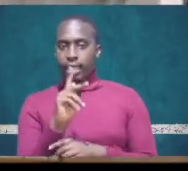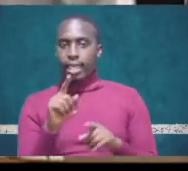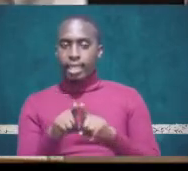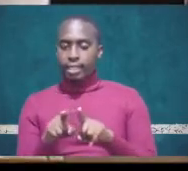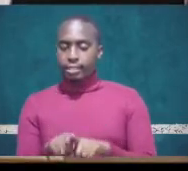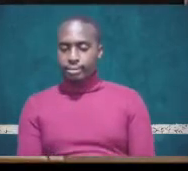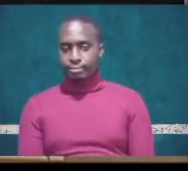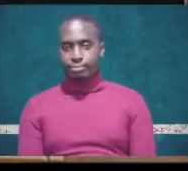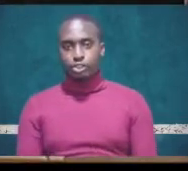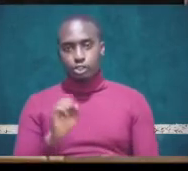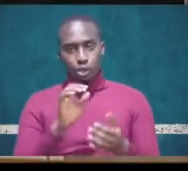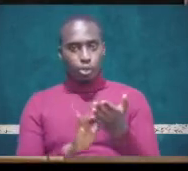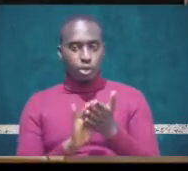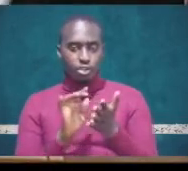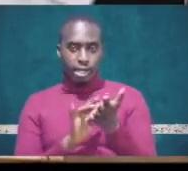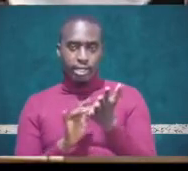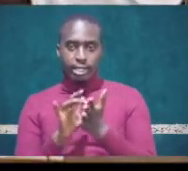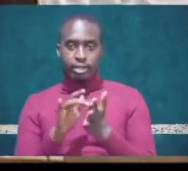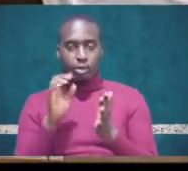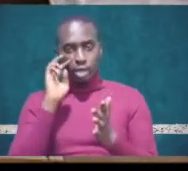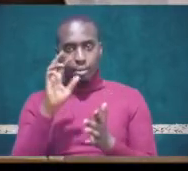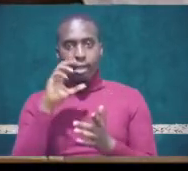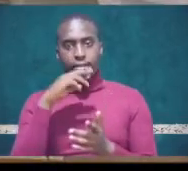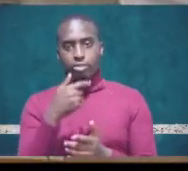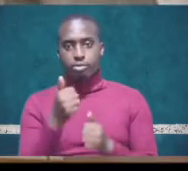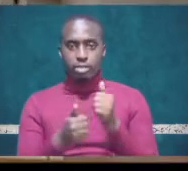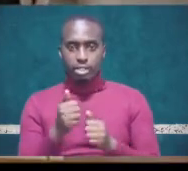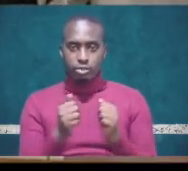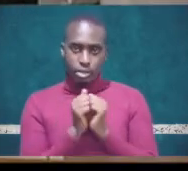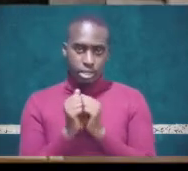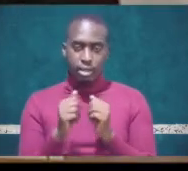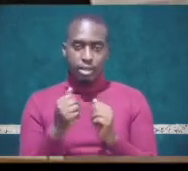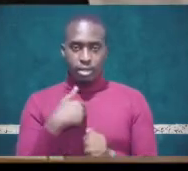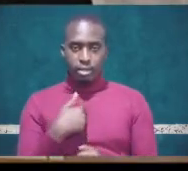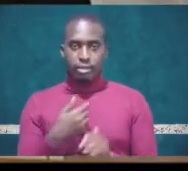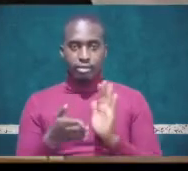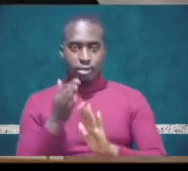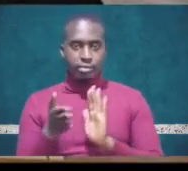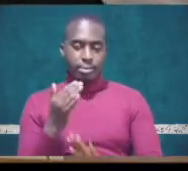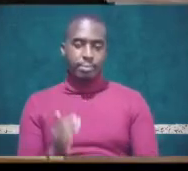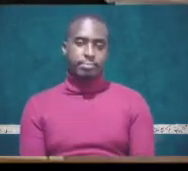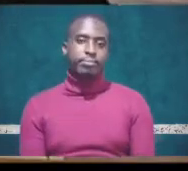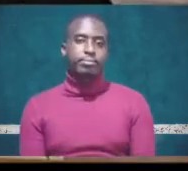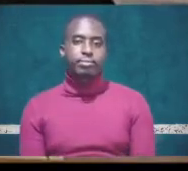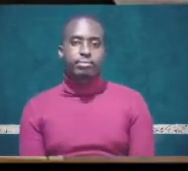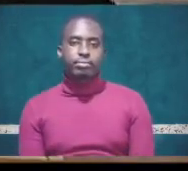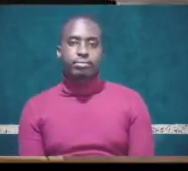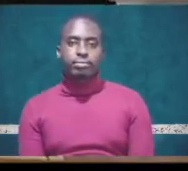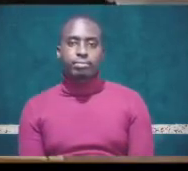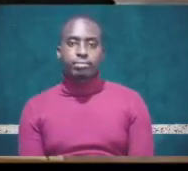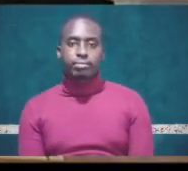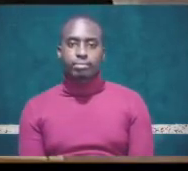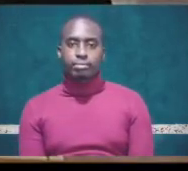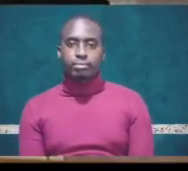to, so can you use the calculator and then find the answer? So together with me, hurry up. And this is going out to be